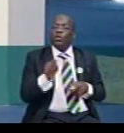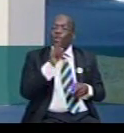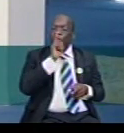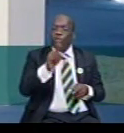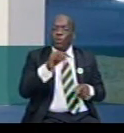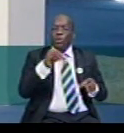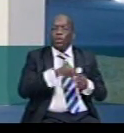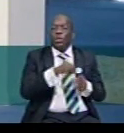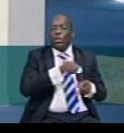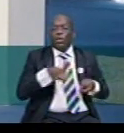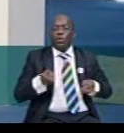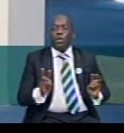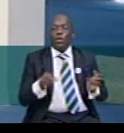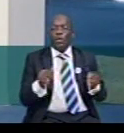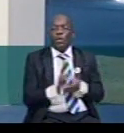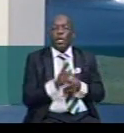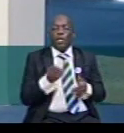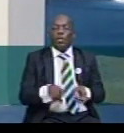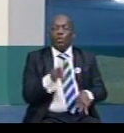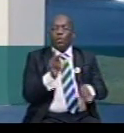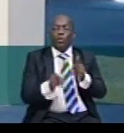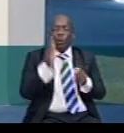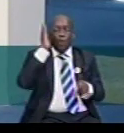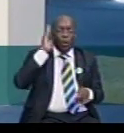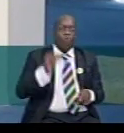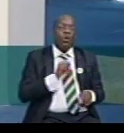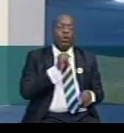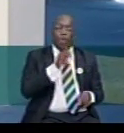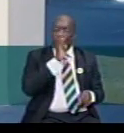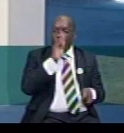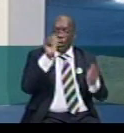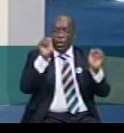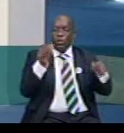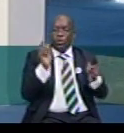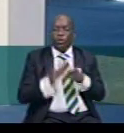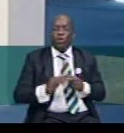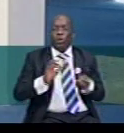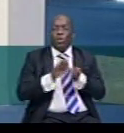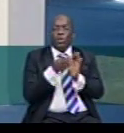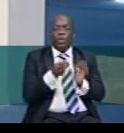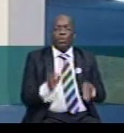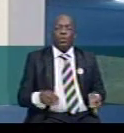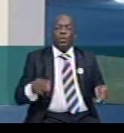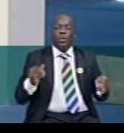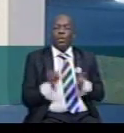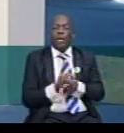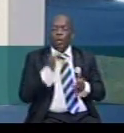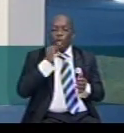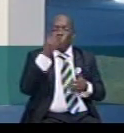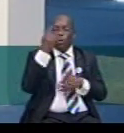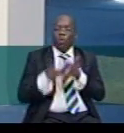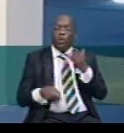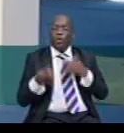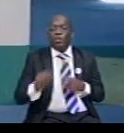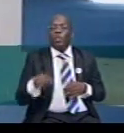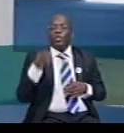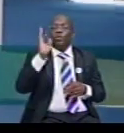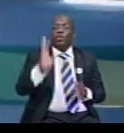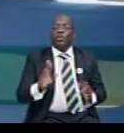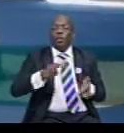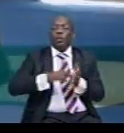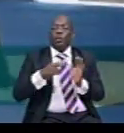the people will not even be able to interpret. That's what he means. That's what the preacher means. And the Spirit